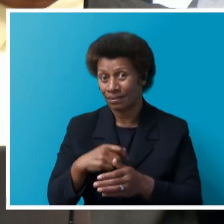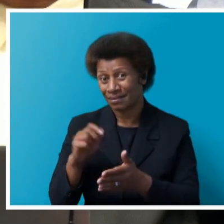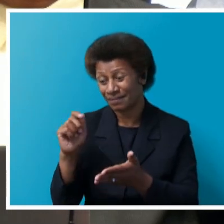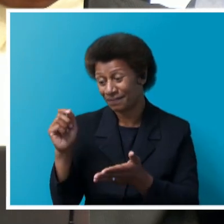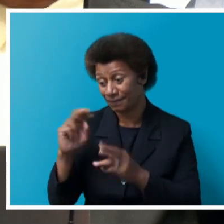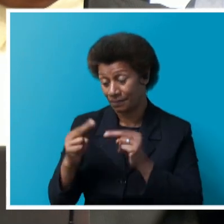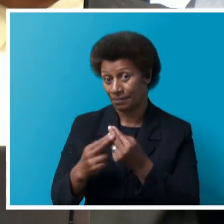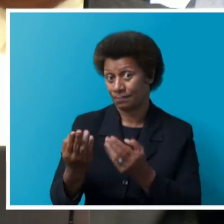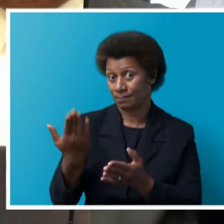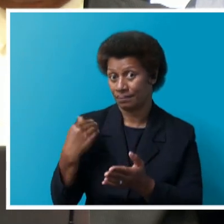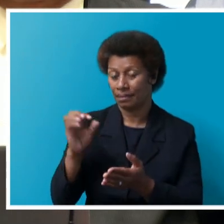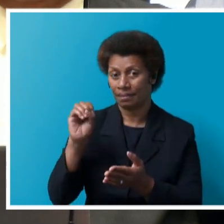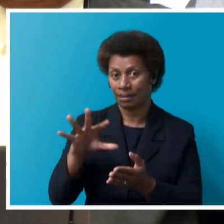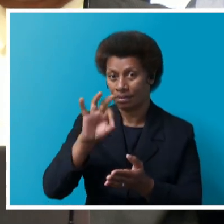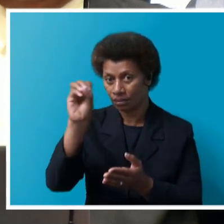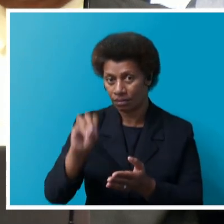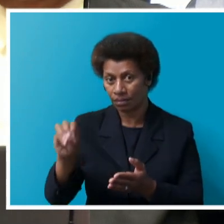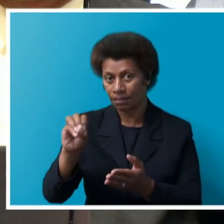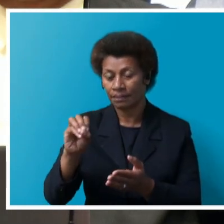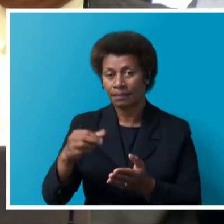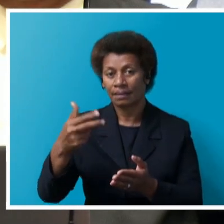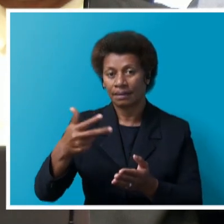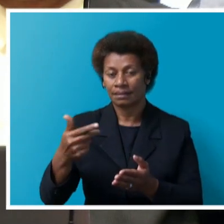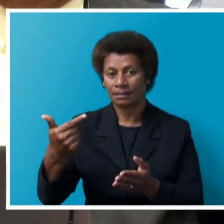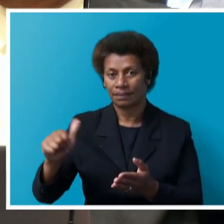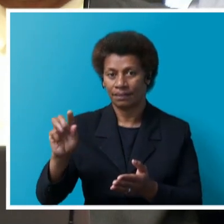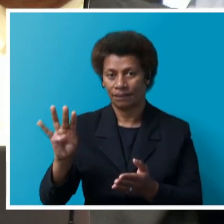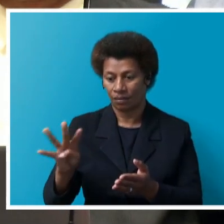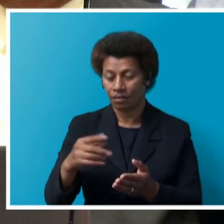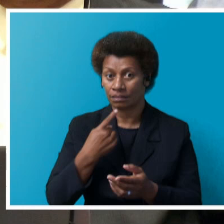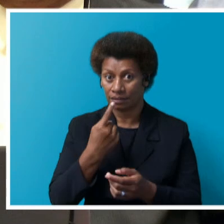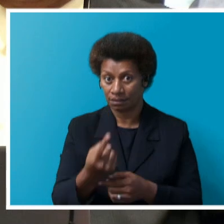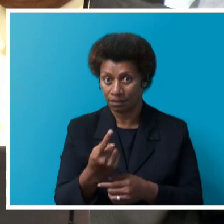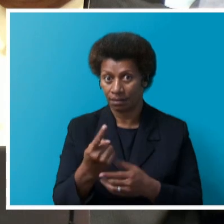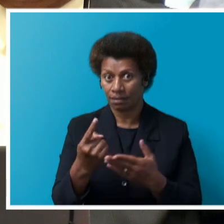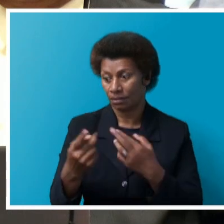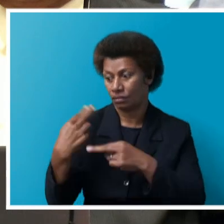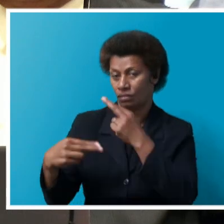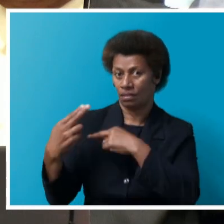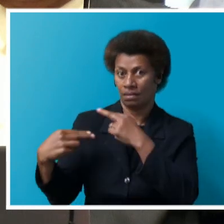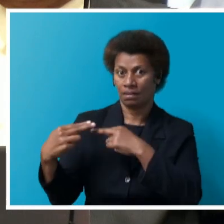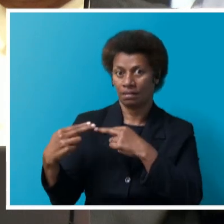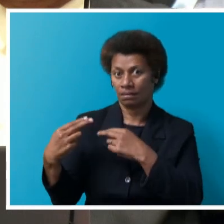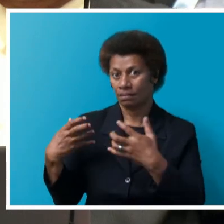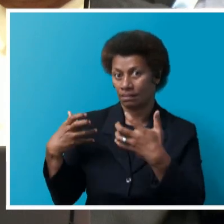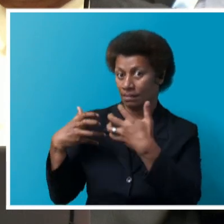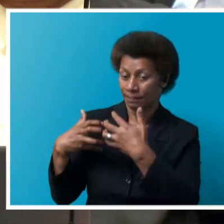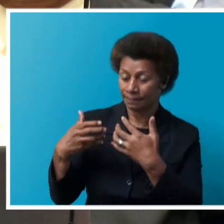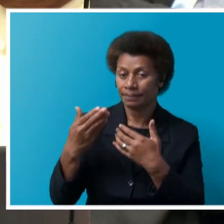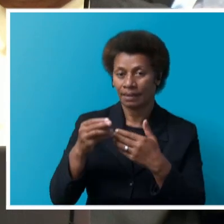10th October 1874. His words reflected not only deep historical significance, but also a vision for the